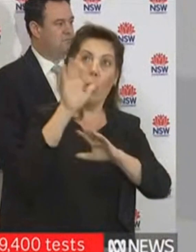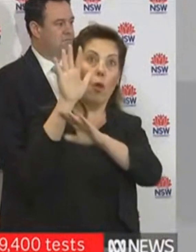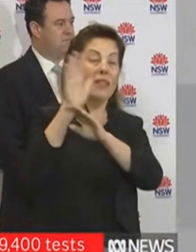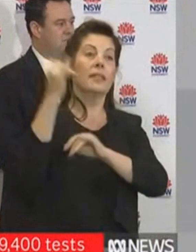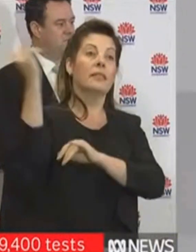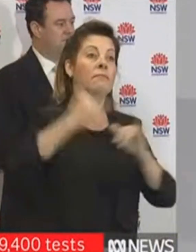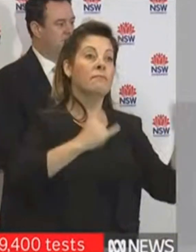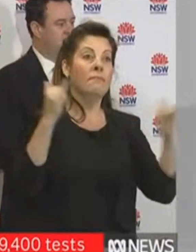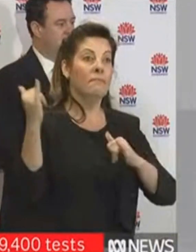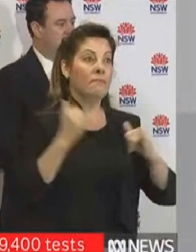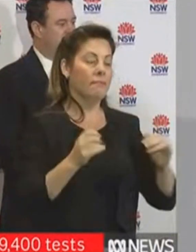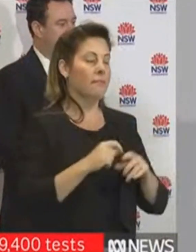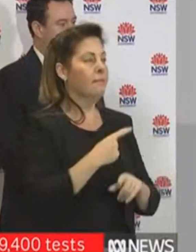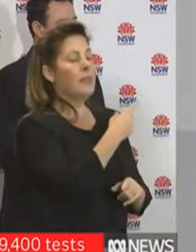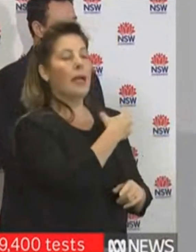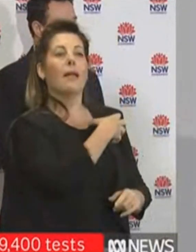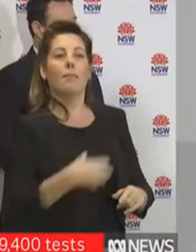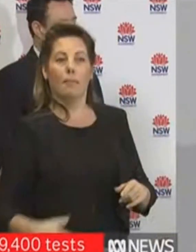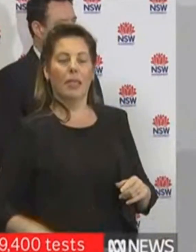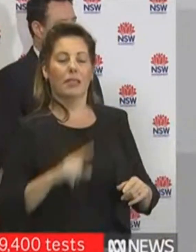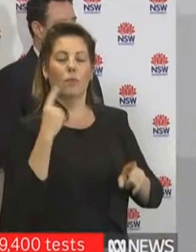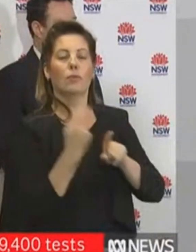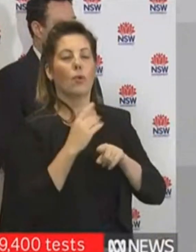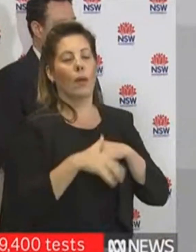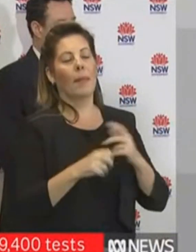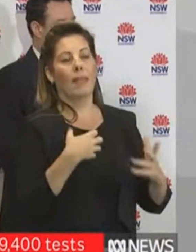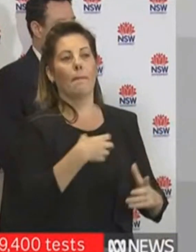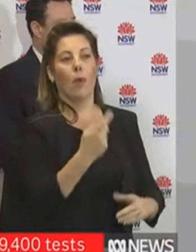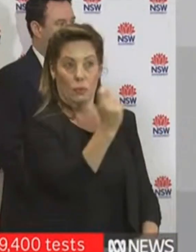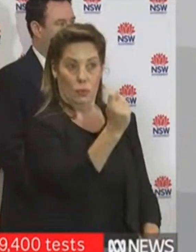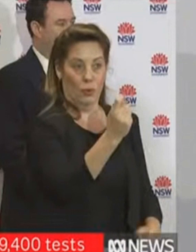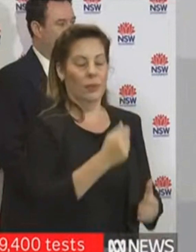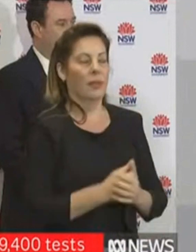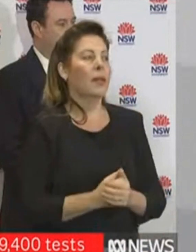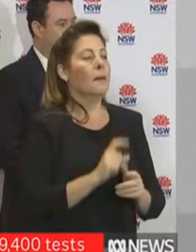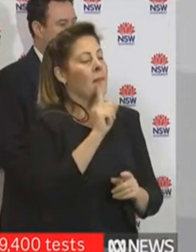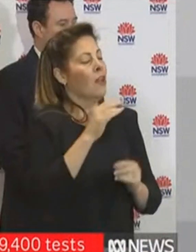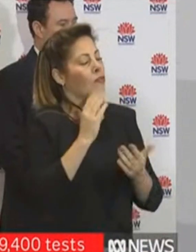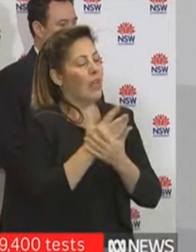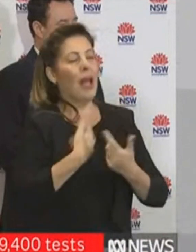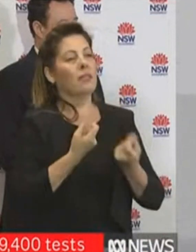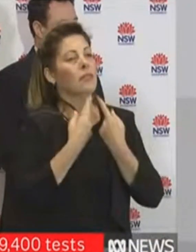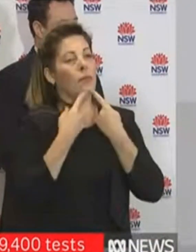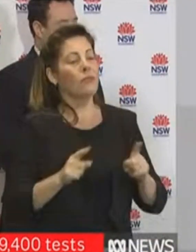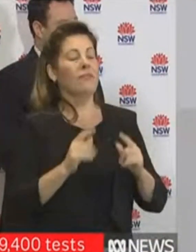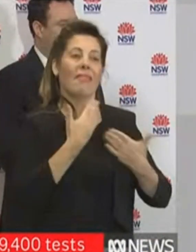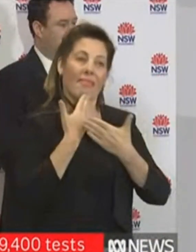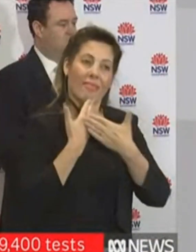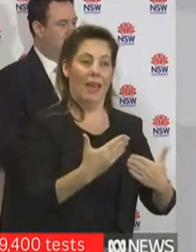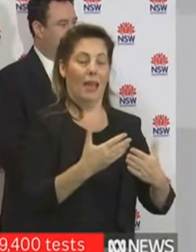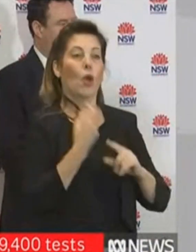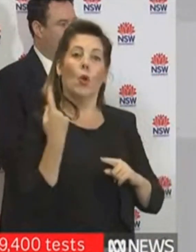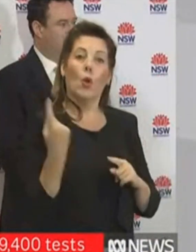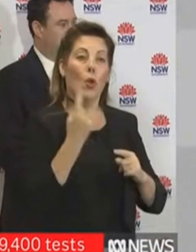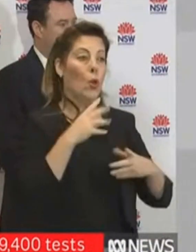that in greater detail. But I did want to thank everybody involved in that process. In the main, those people who've